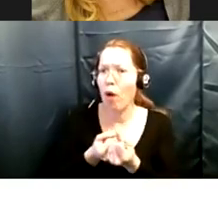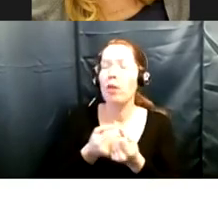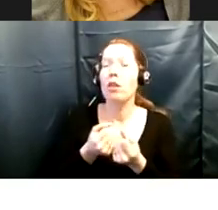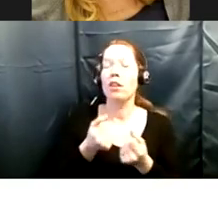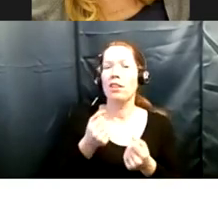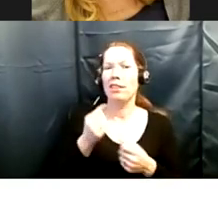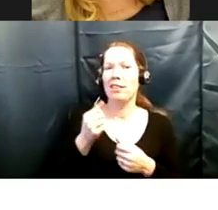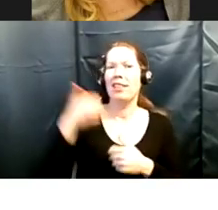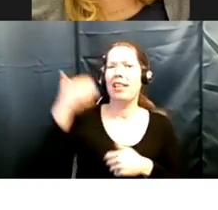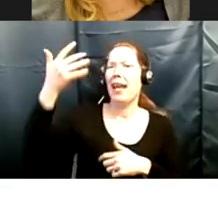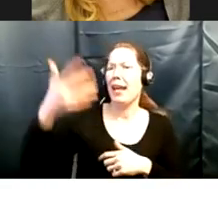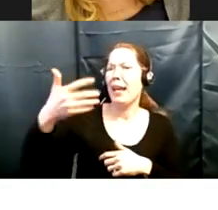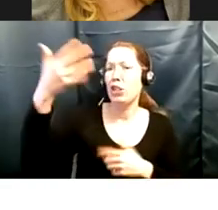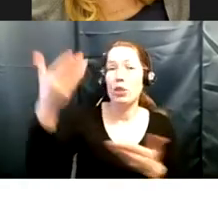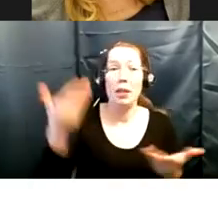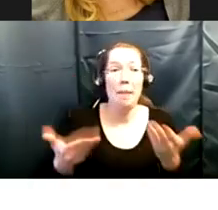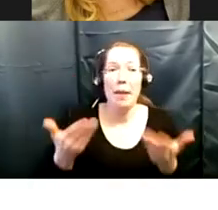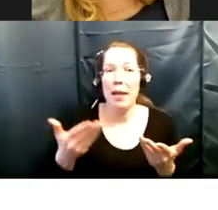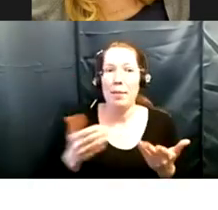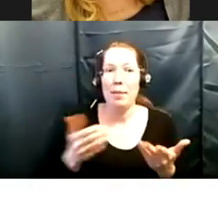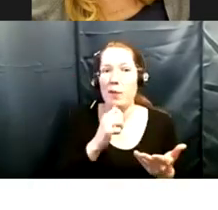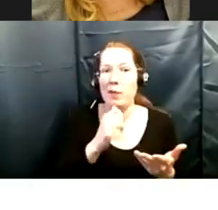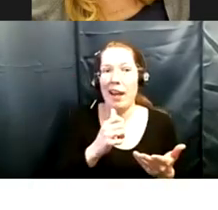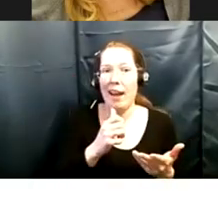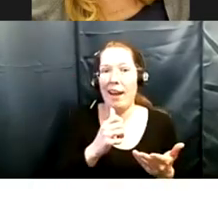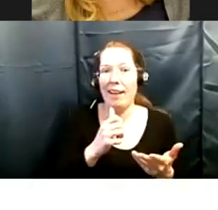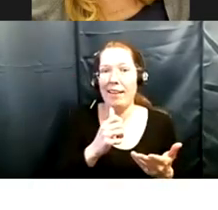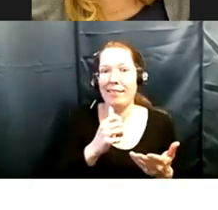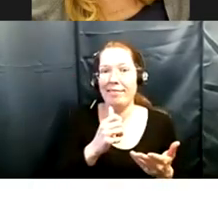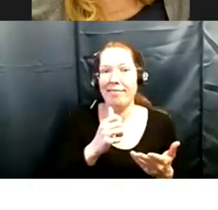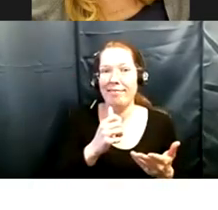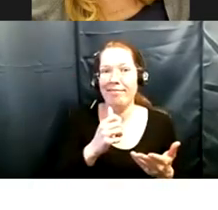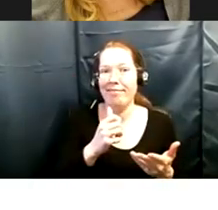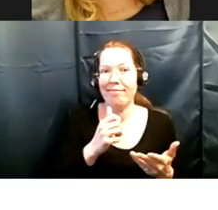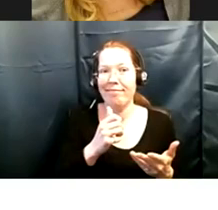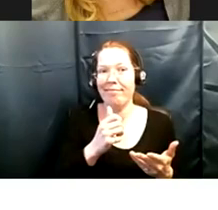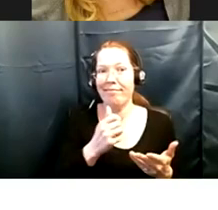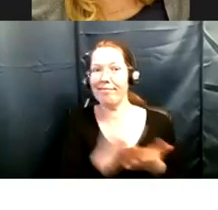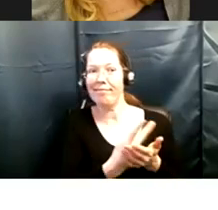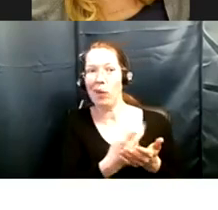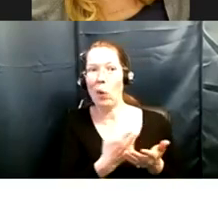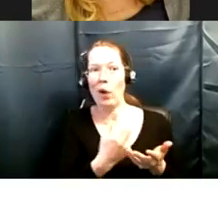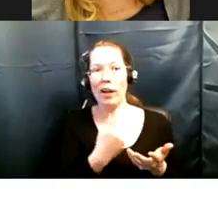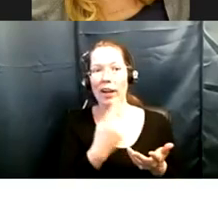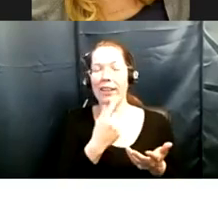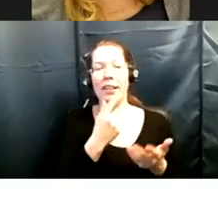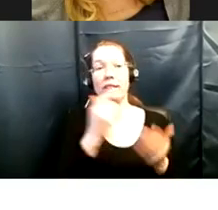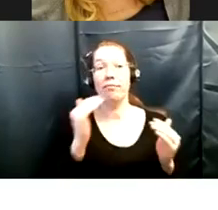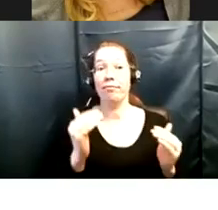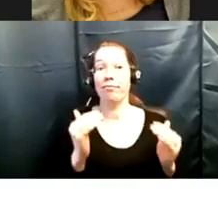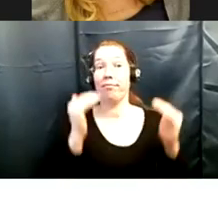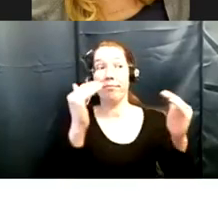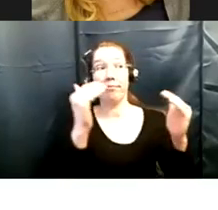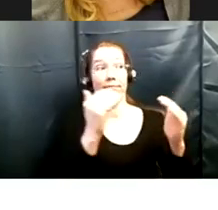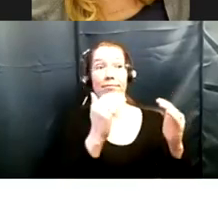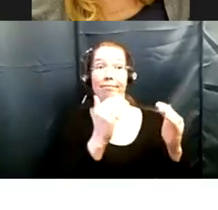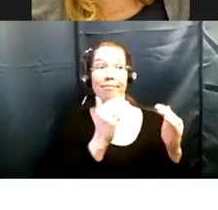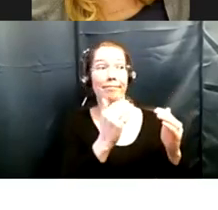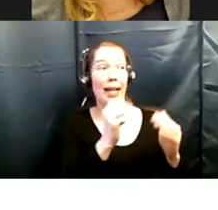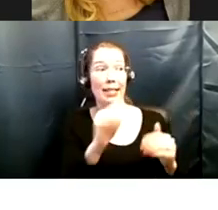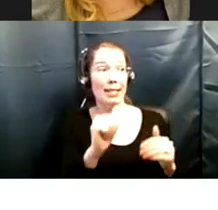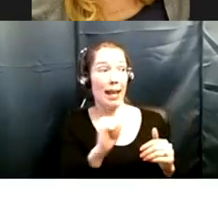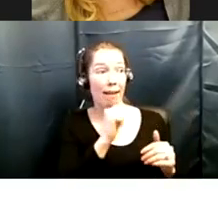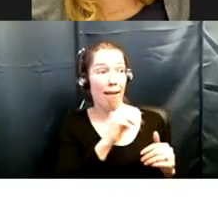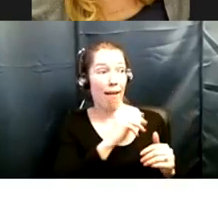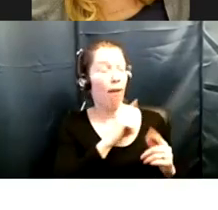where maybe you wouldn't get the response you wanted, you can always contact the SSA director in your county, or follow a complaint